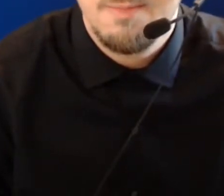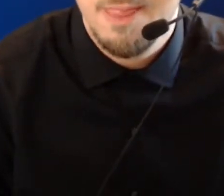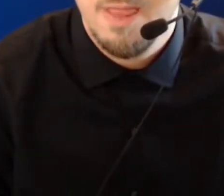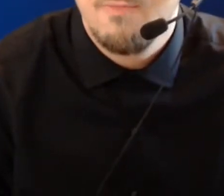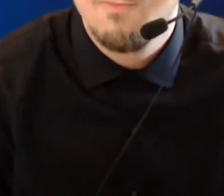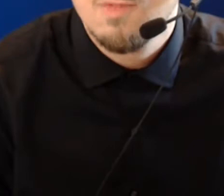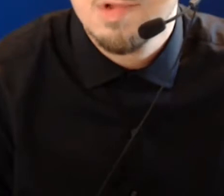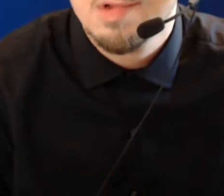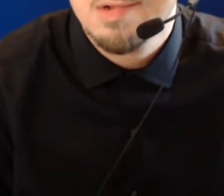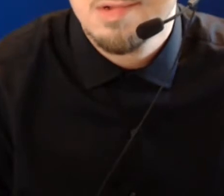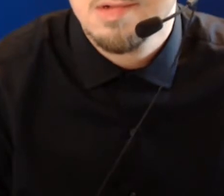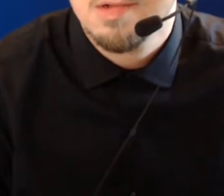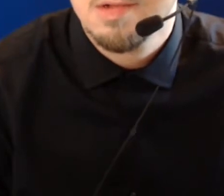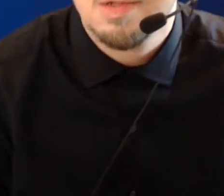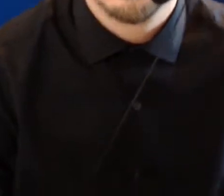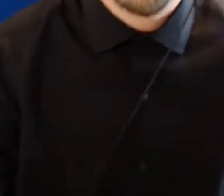Hello.